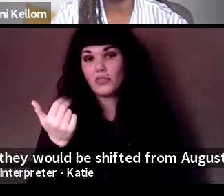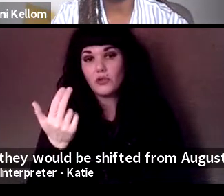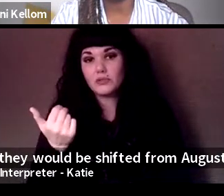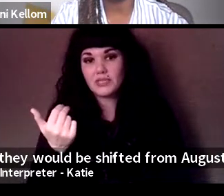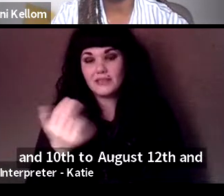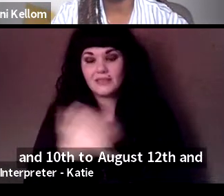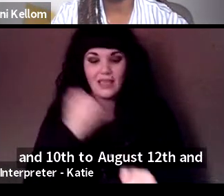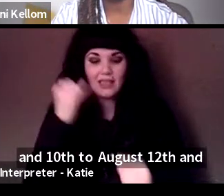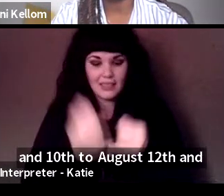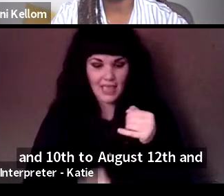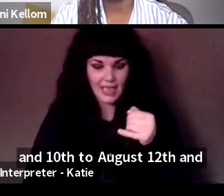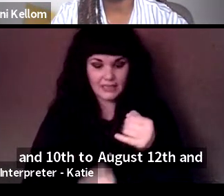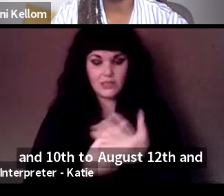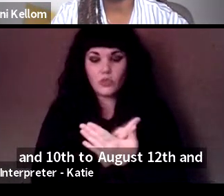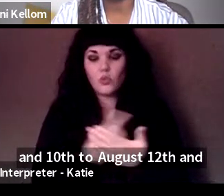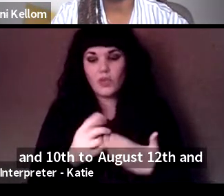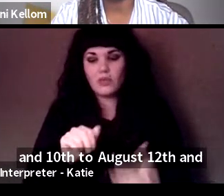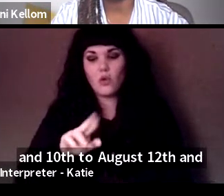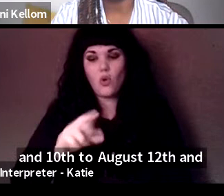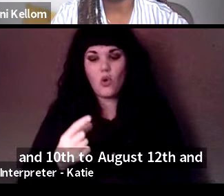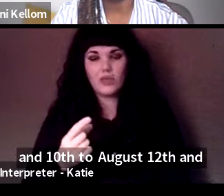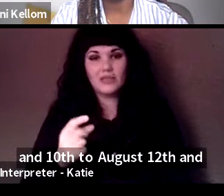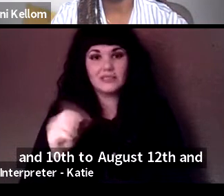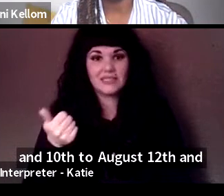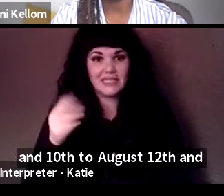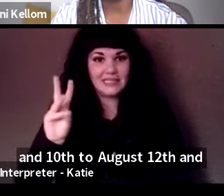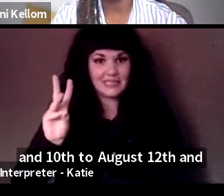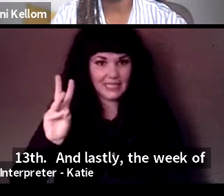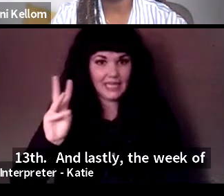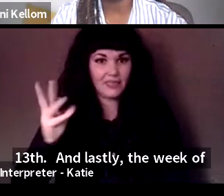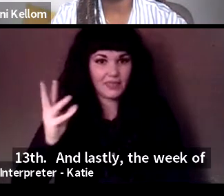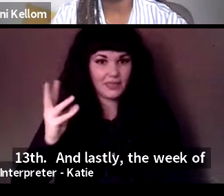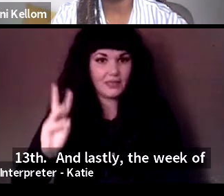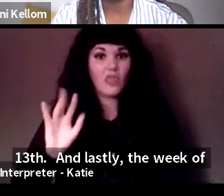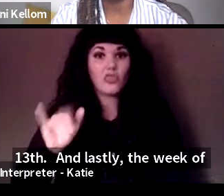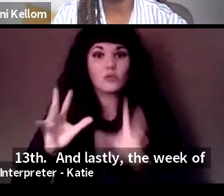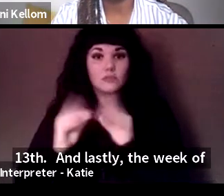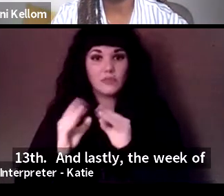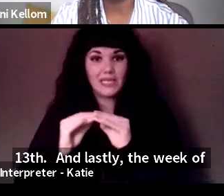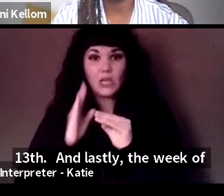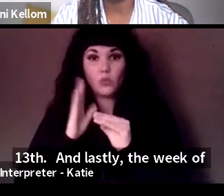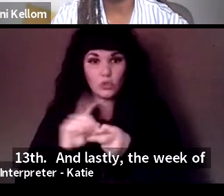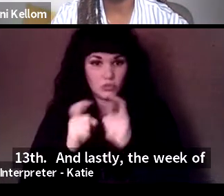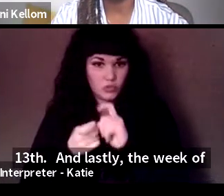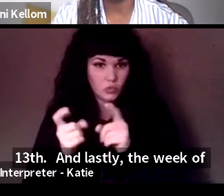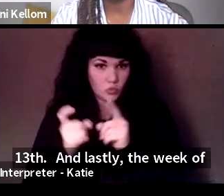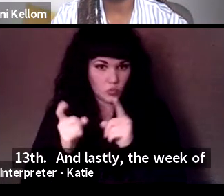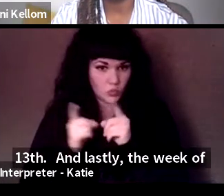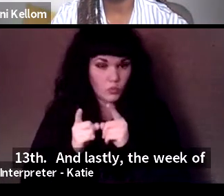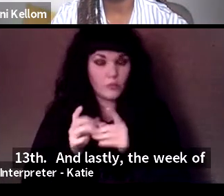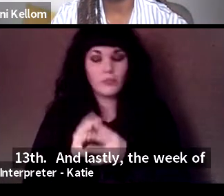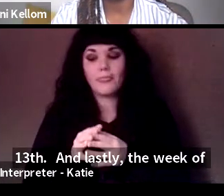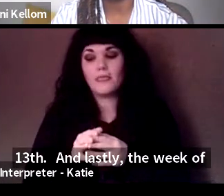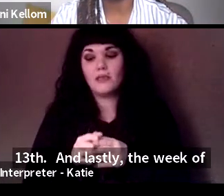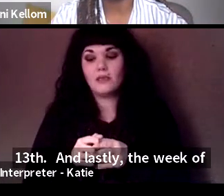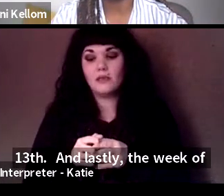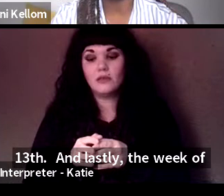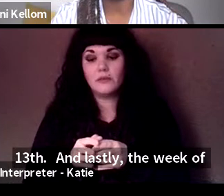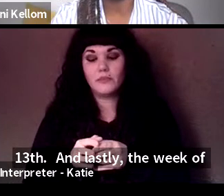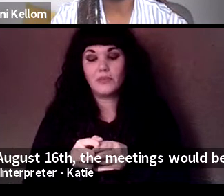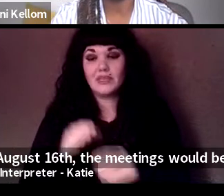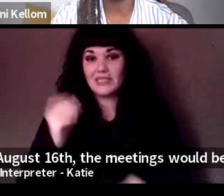of August 16th, the meetings would be shifted from the 16th